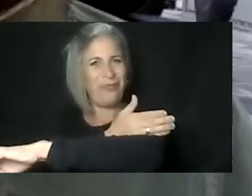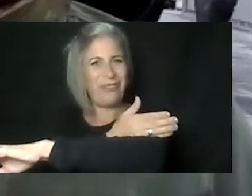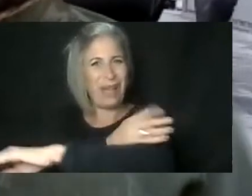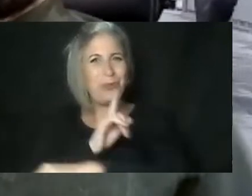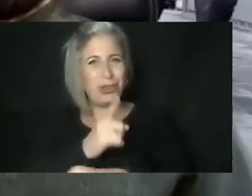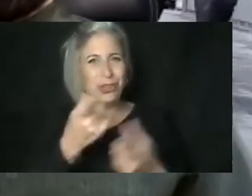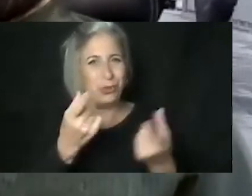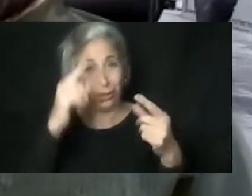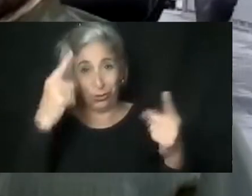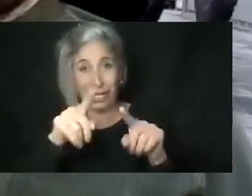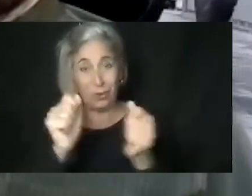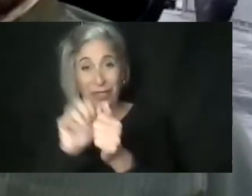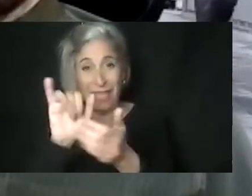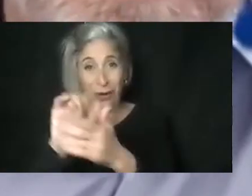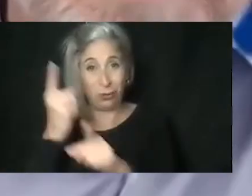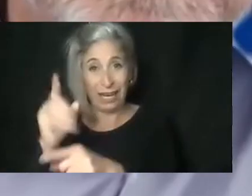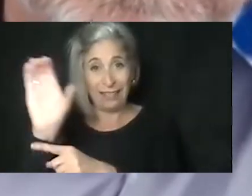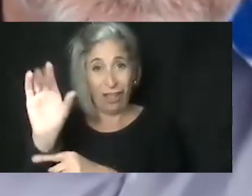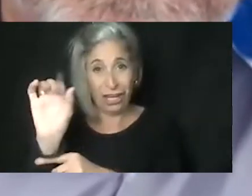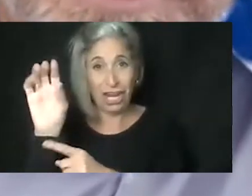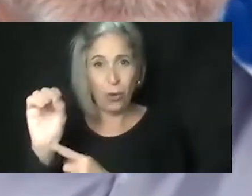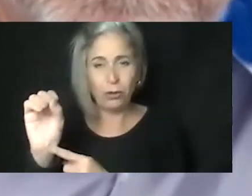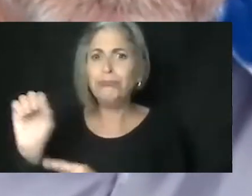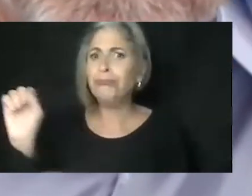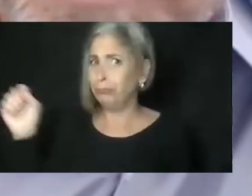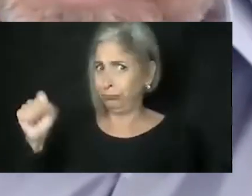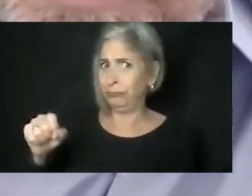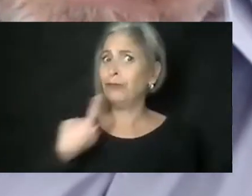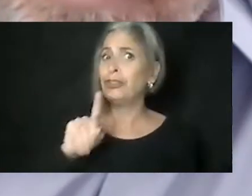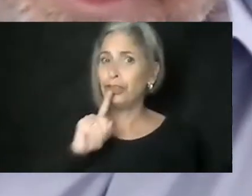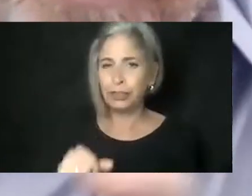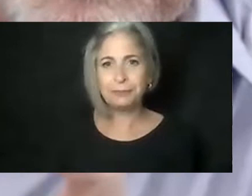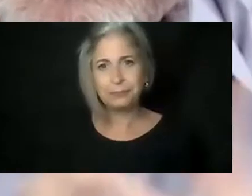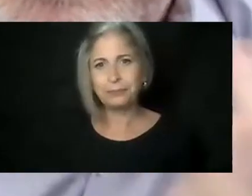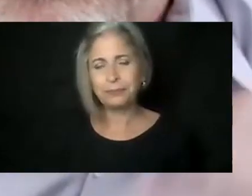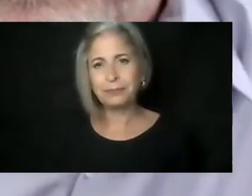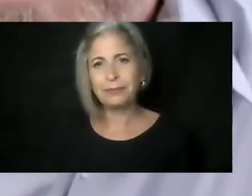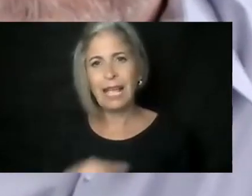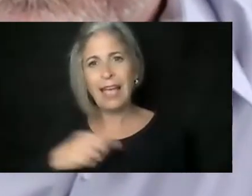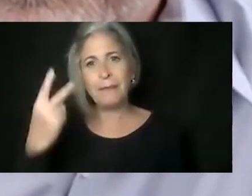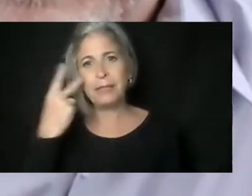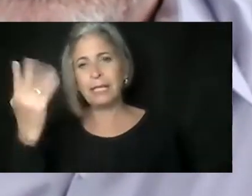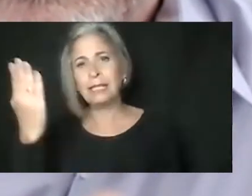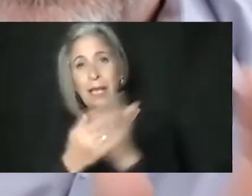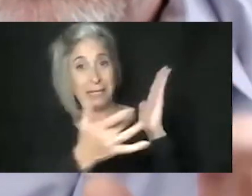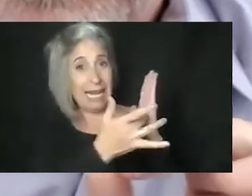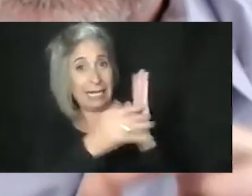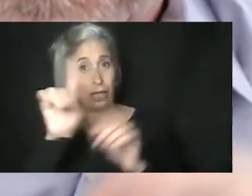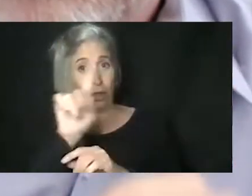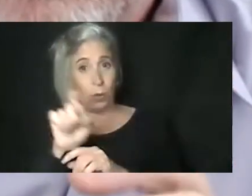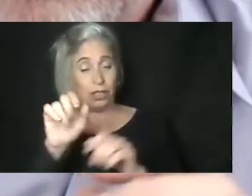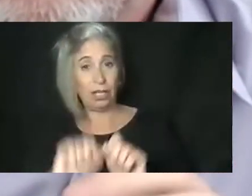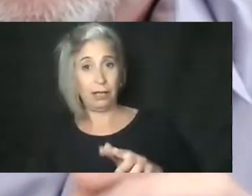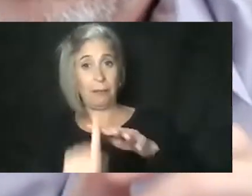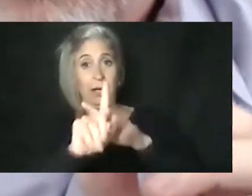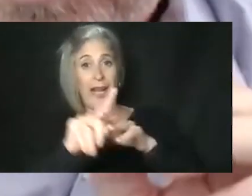would probably agree with, Claudio. Yeah, absolutely. Absolutely. Now, I've been seeing a couple of technical questions appearing on the